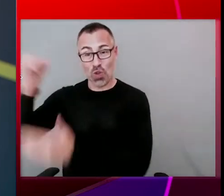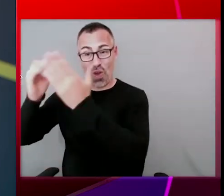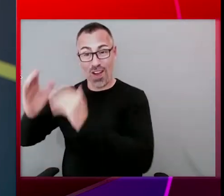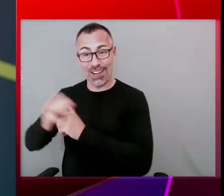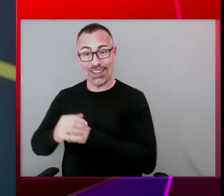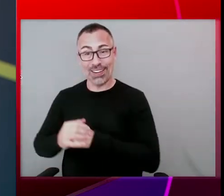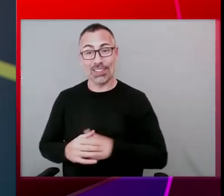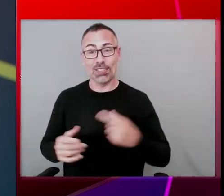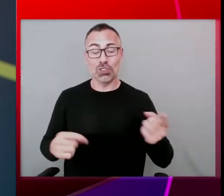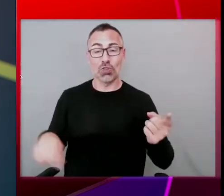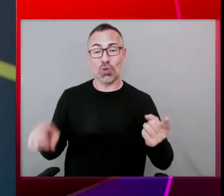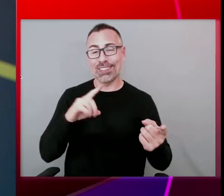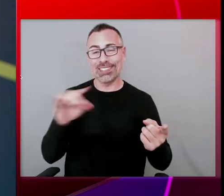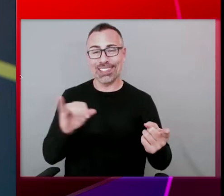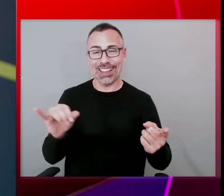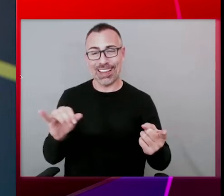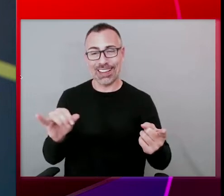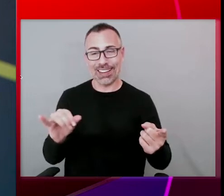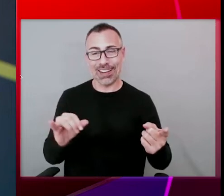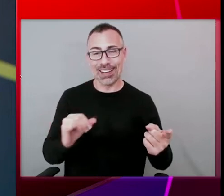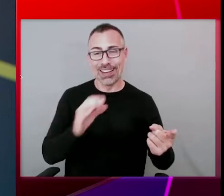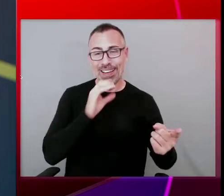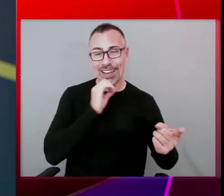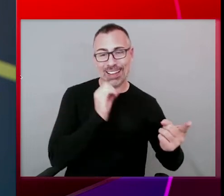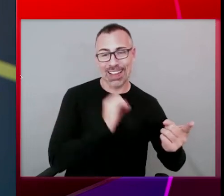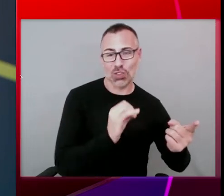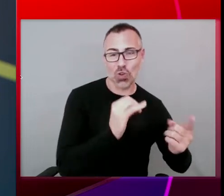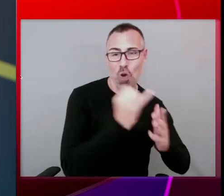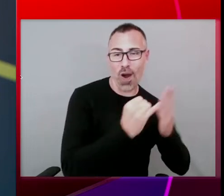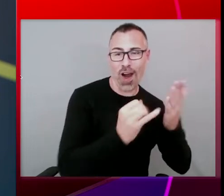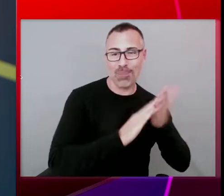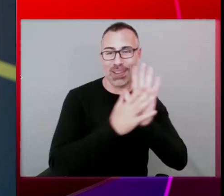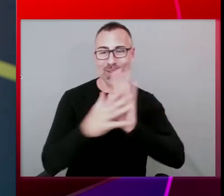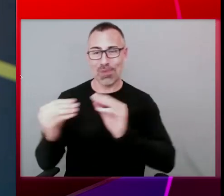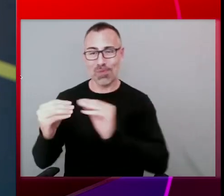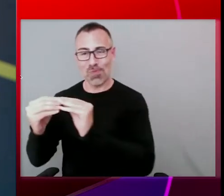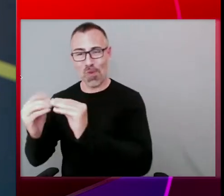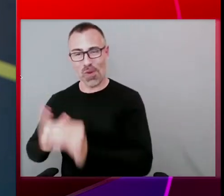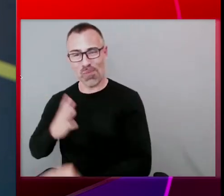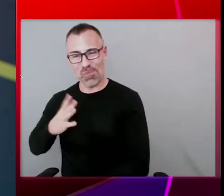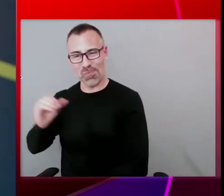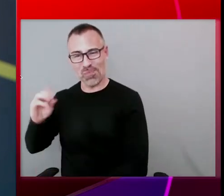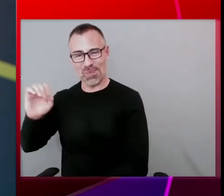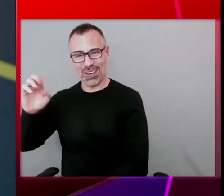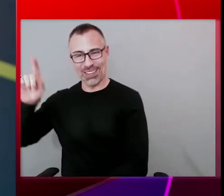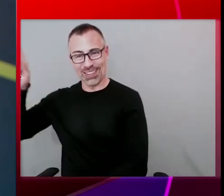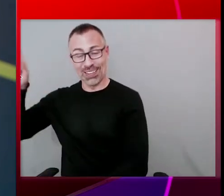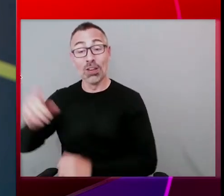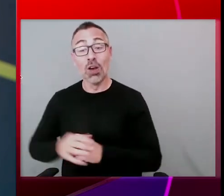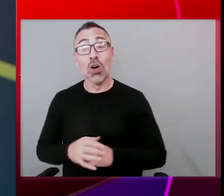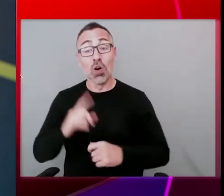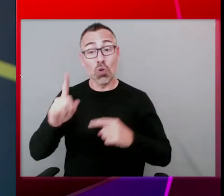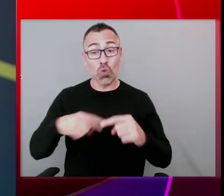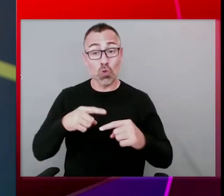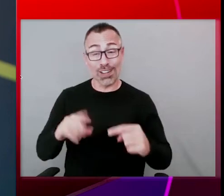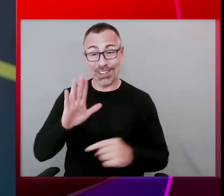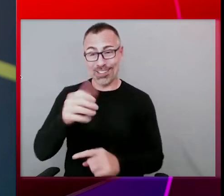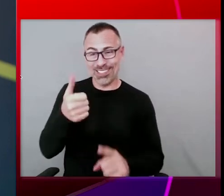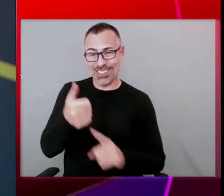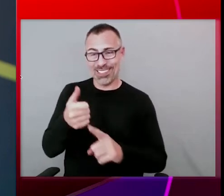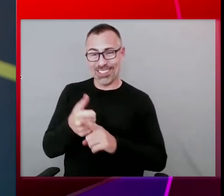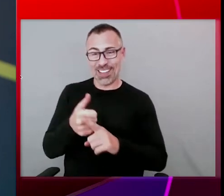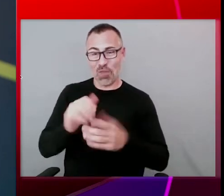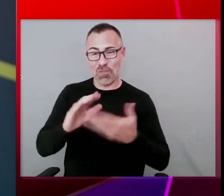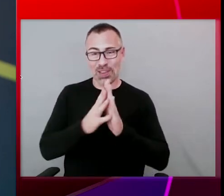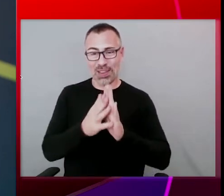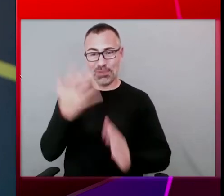classical art. The cool thing about that one is once you have stylized yourself, and it's a video, right,